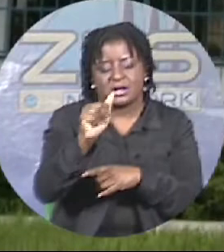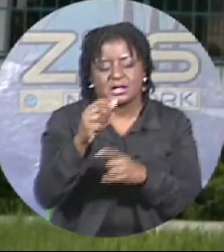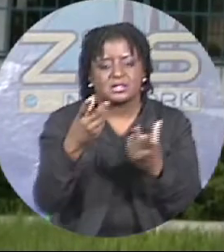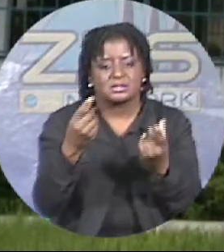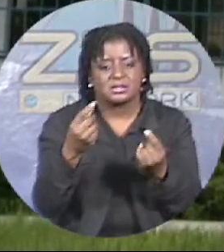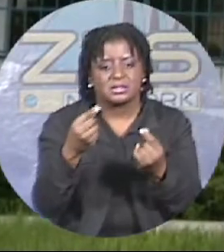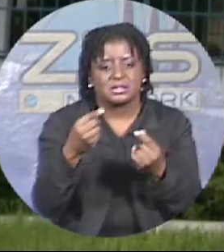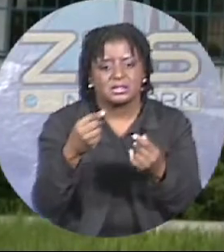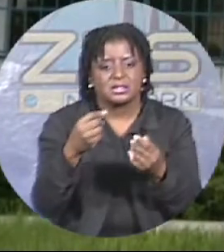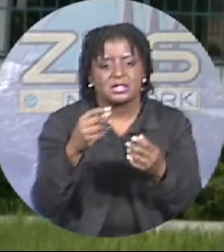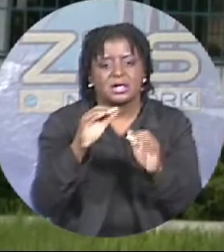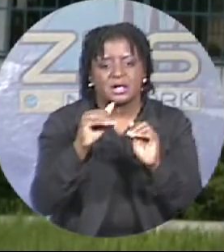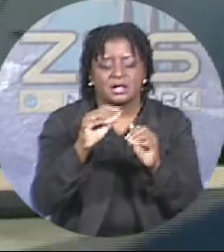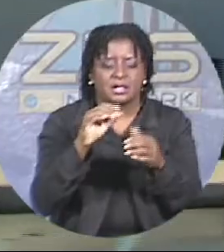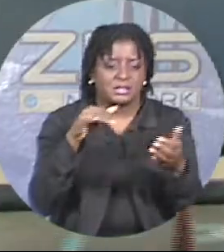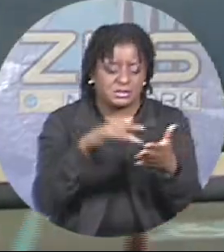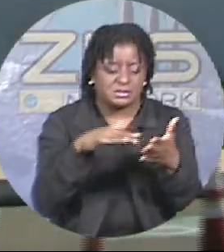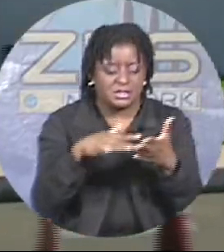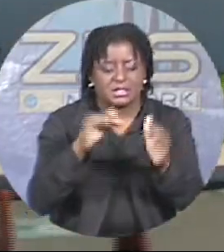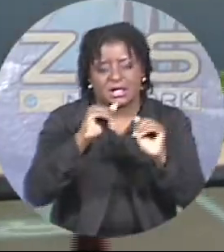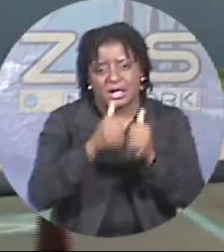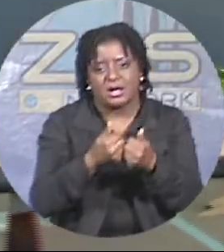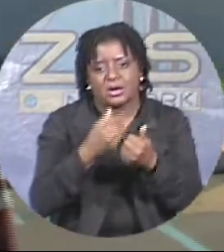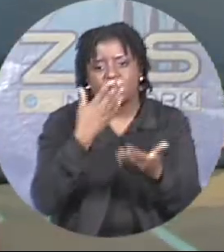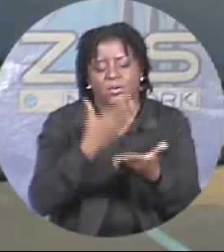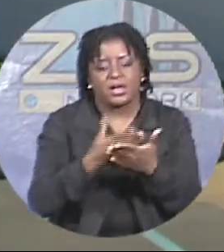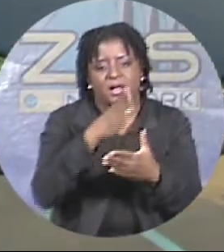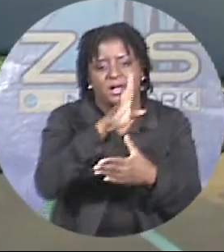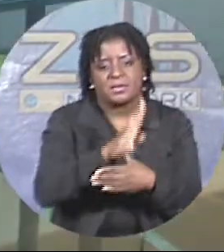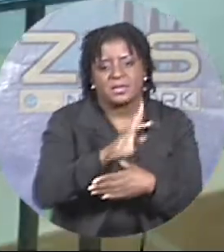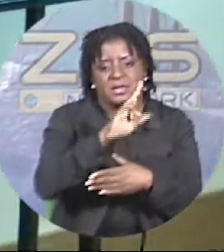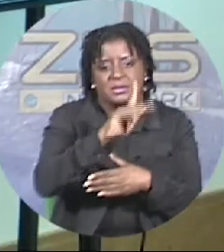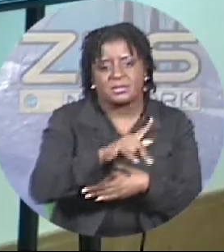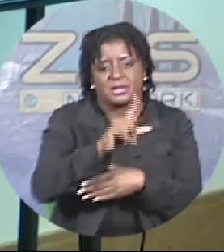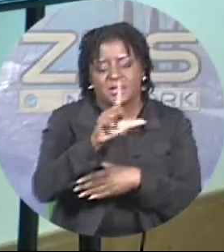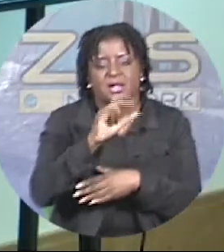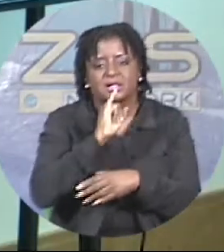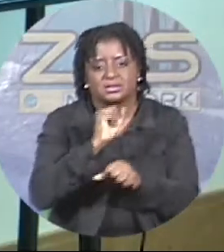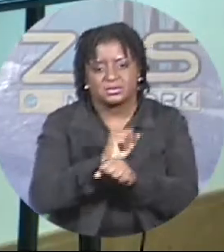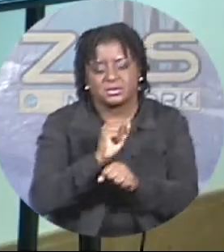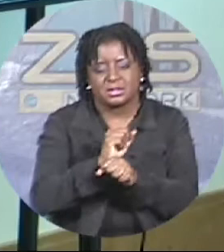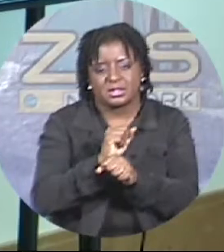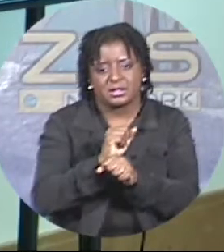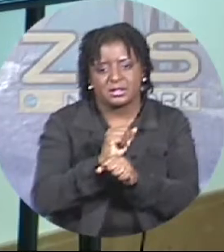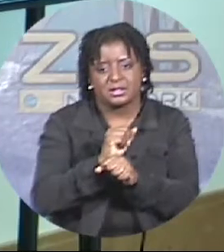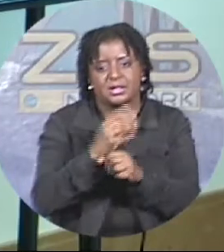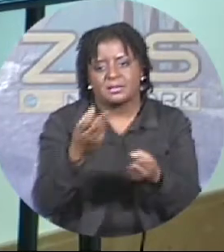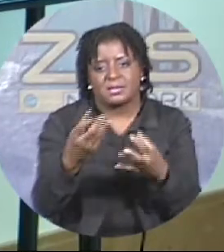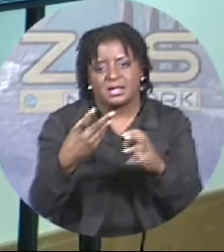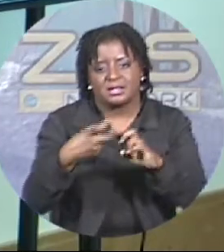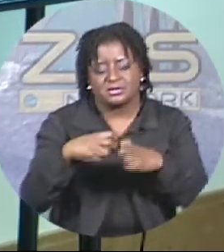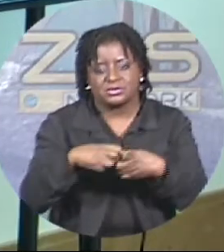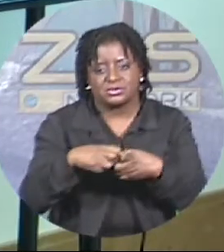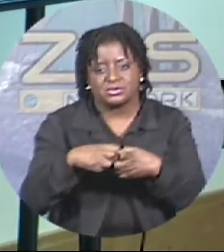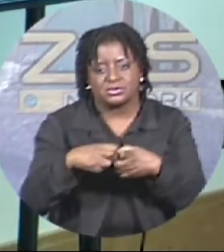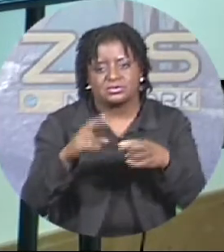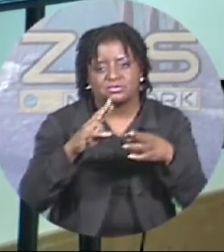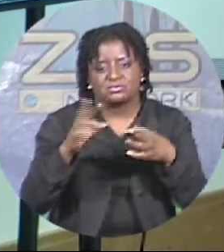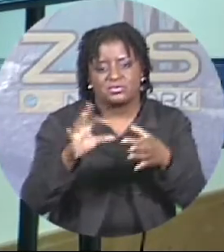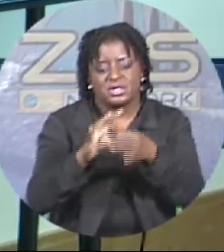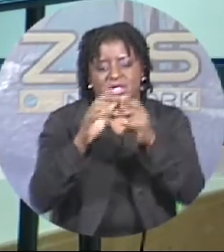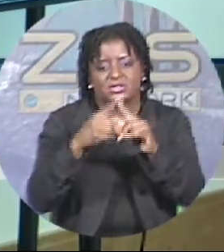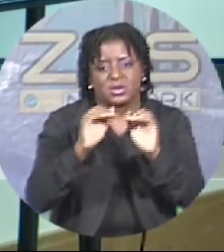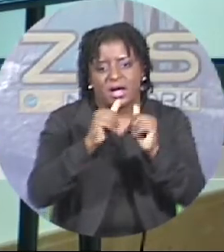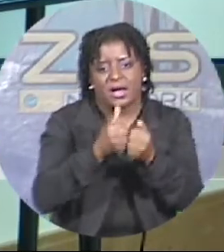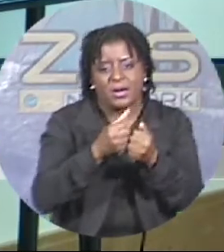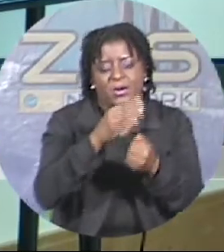at Bahamas Power and Light. Some of the issues have to do with how B.P.L. has had to react to shortages